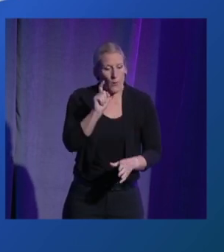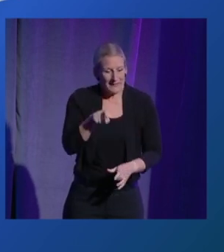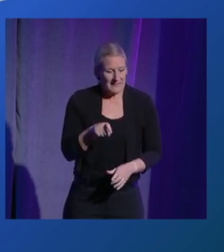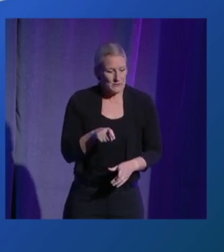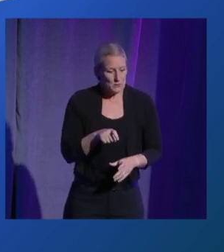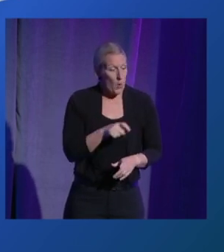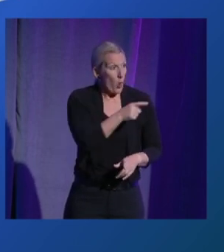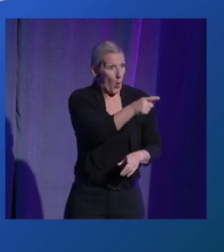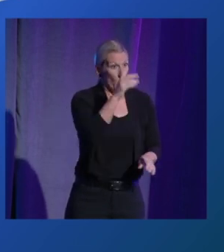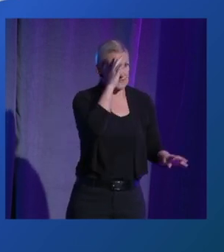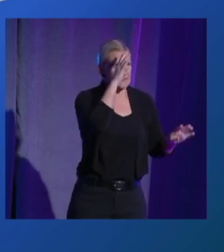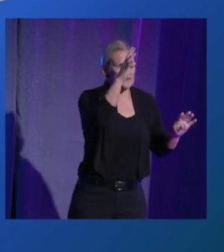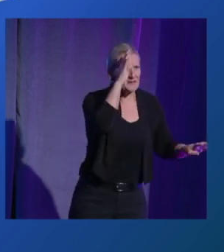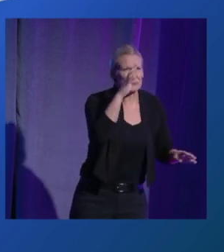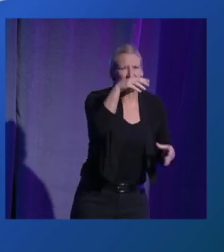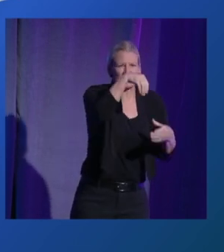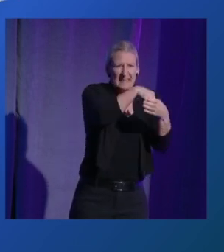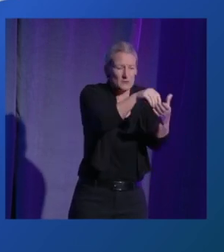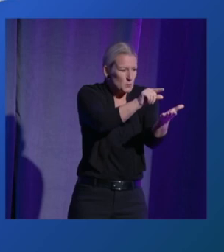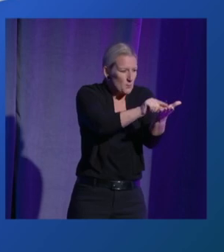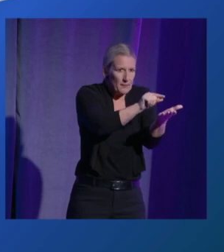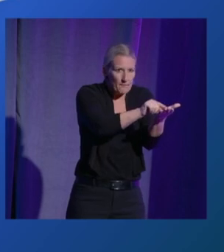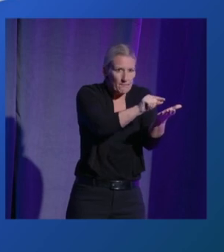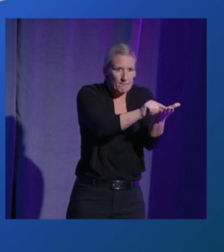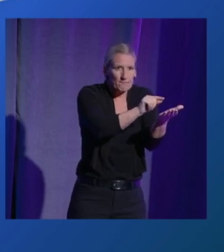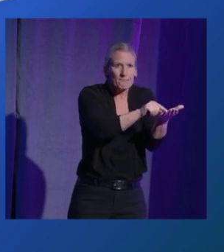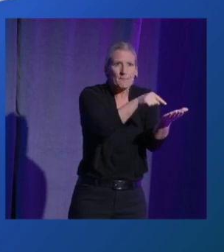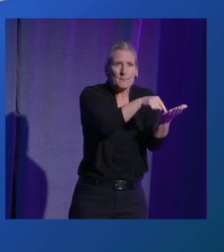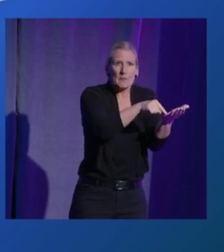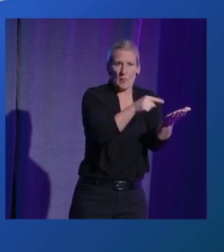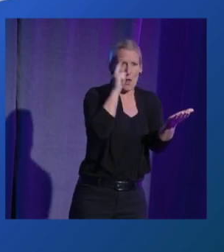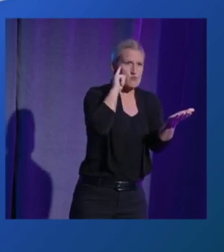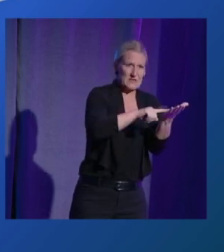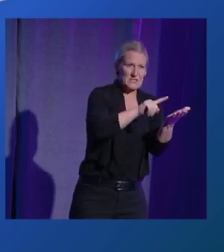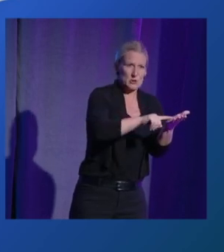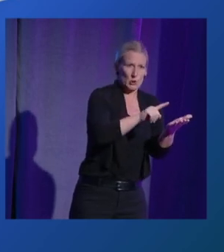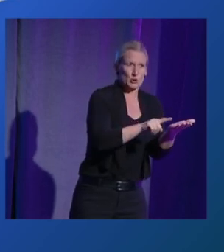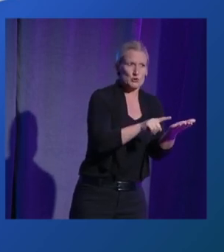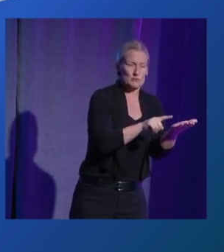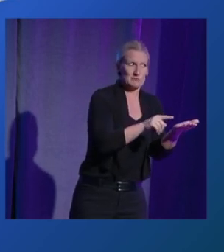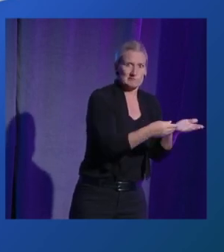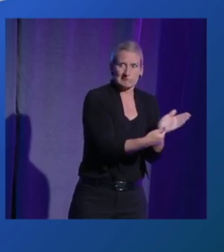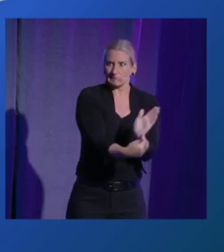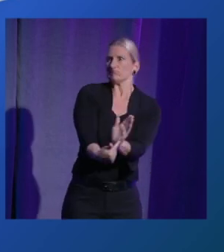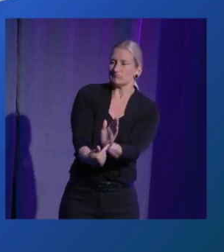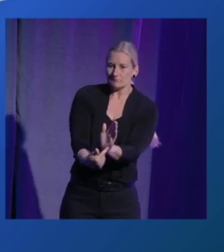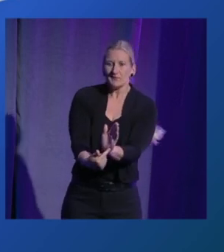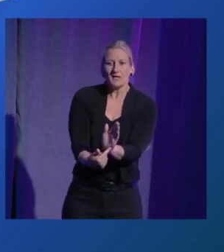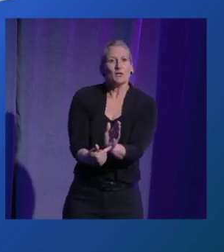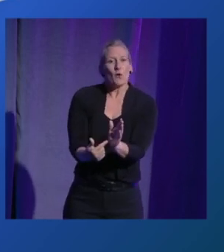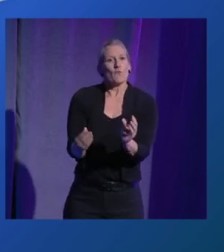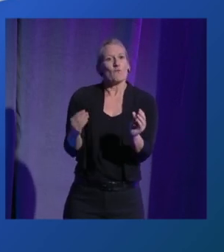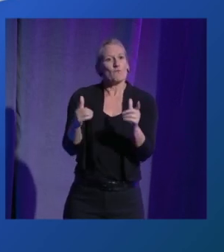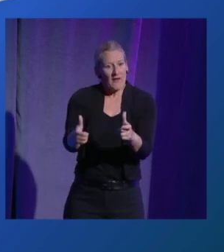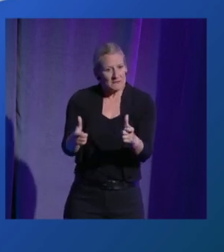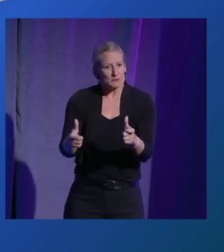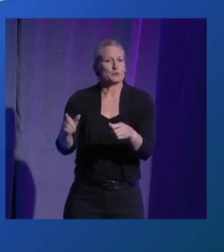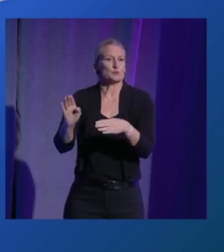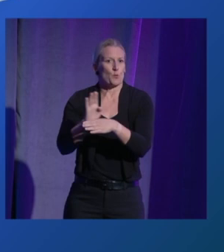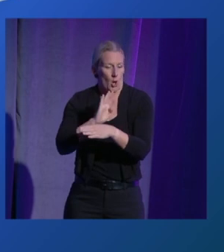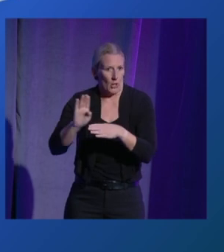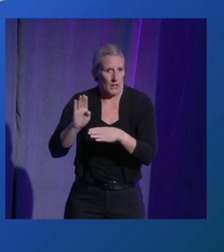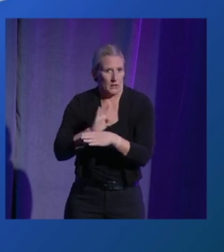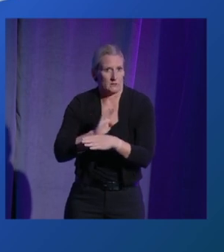Innovations to um to Market and someone focusing on that and helping with commercial commercialization